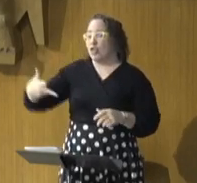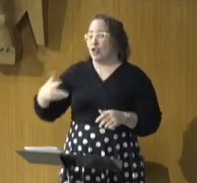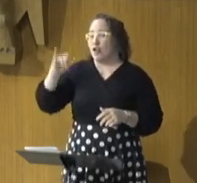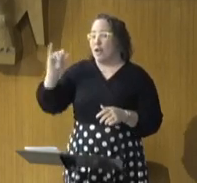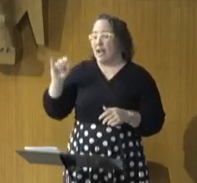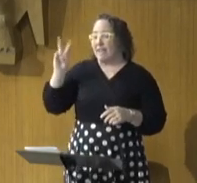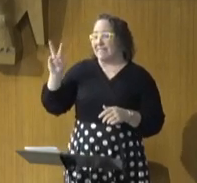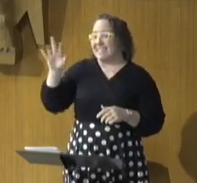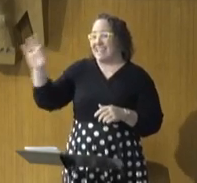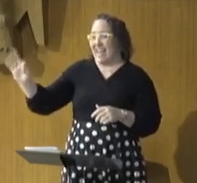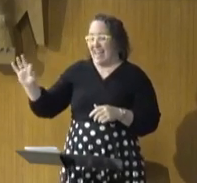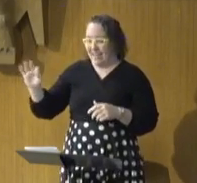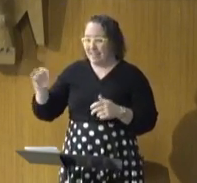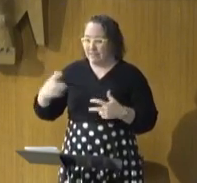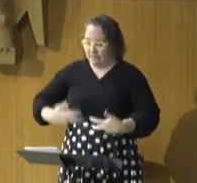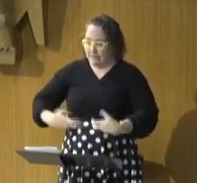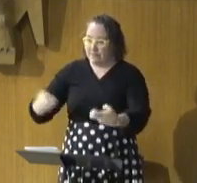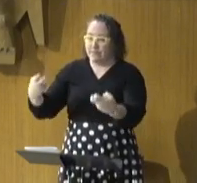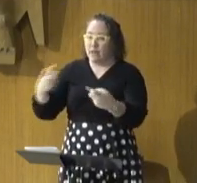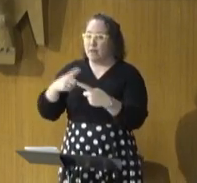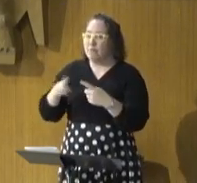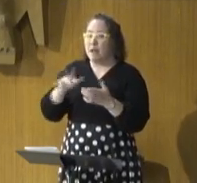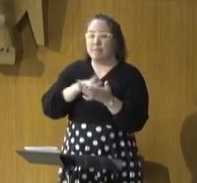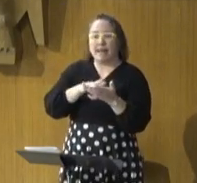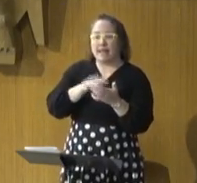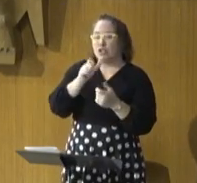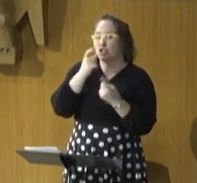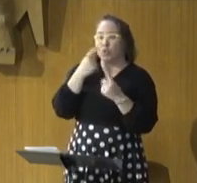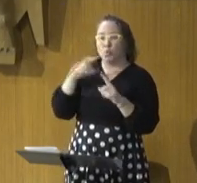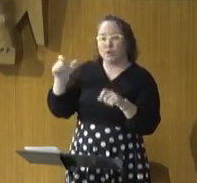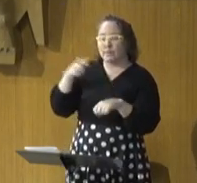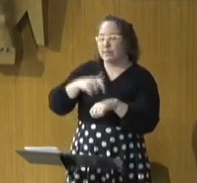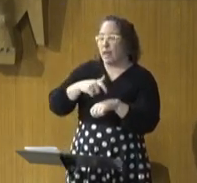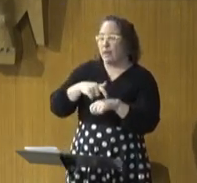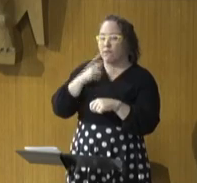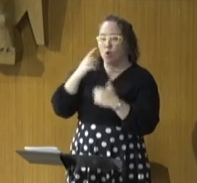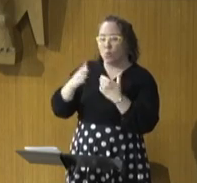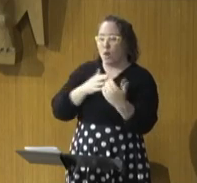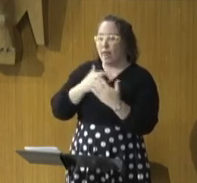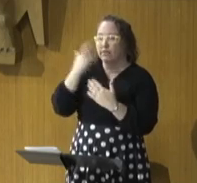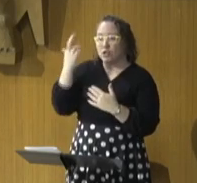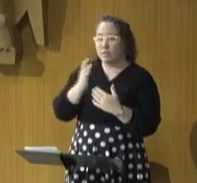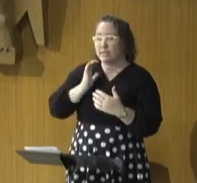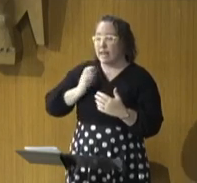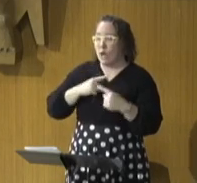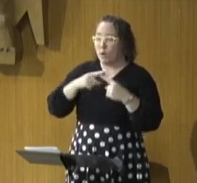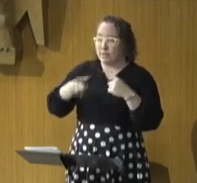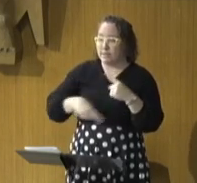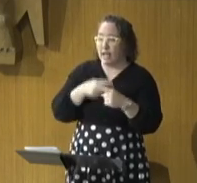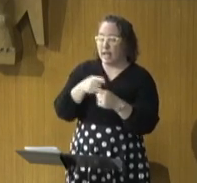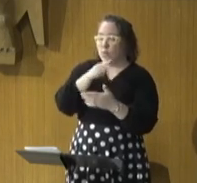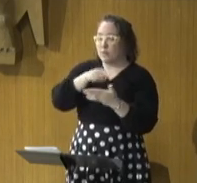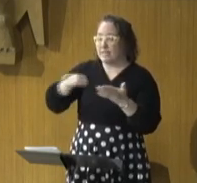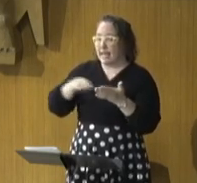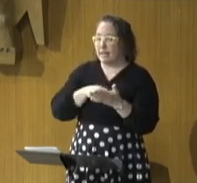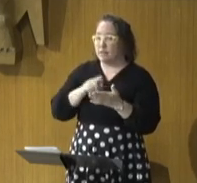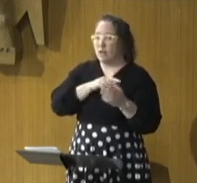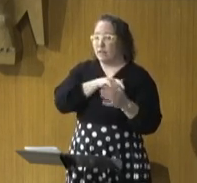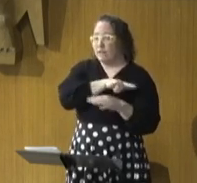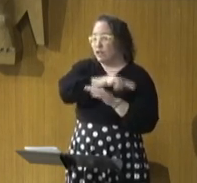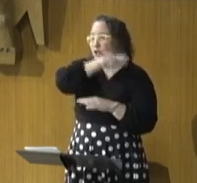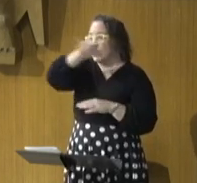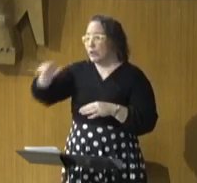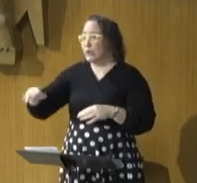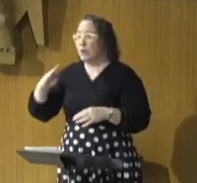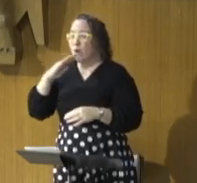retrieval. But the medications didn't work this time for whatever reason and our cycle was canceled and we flew home last night disappointed and